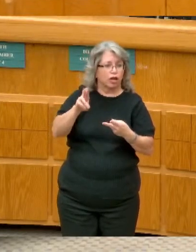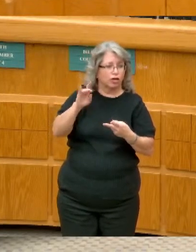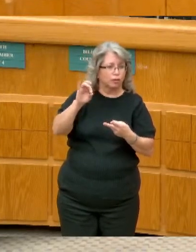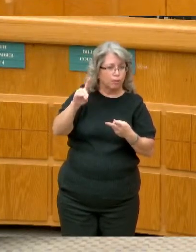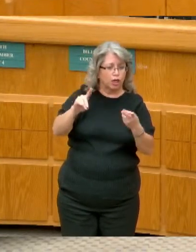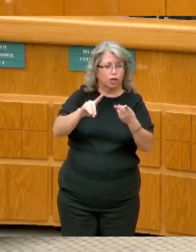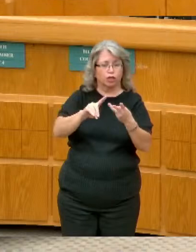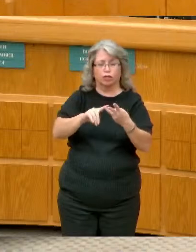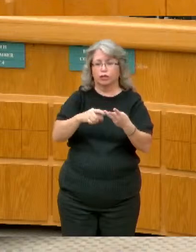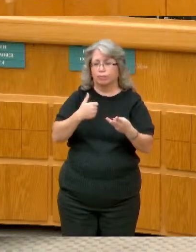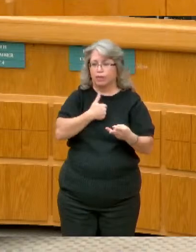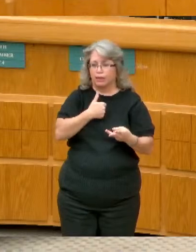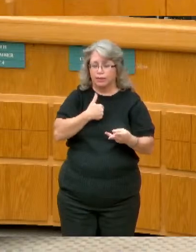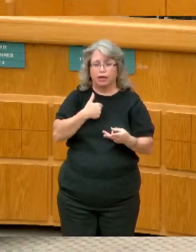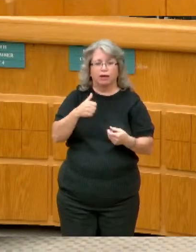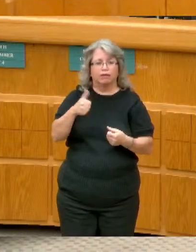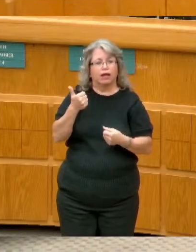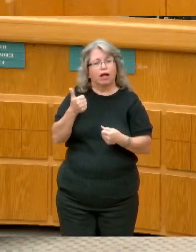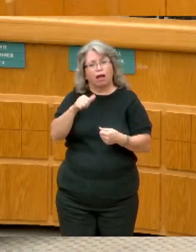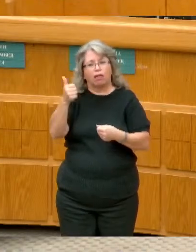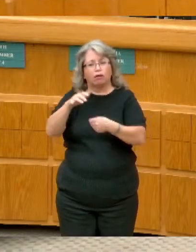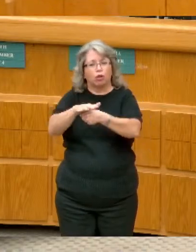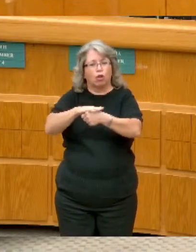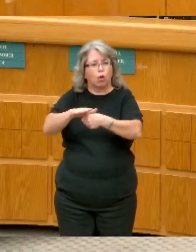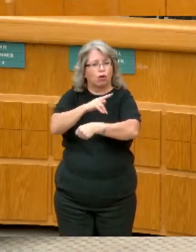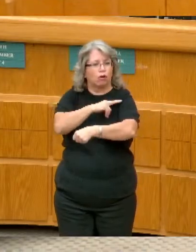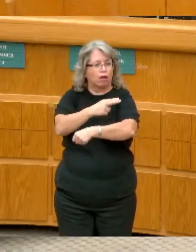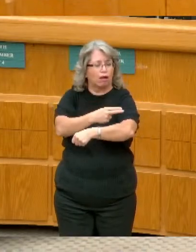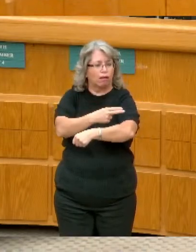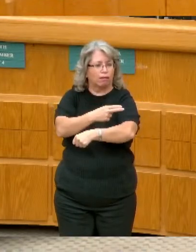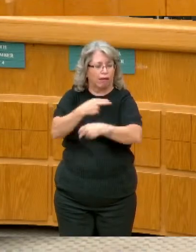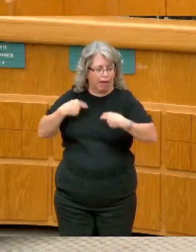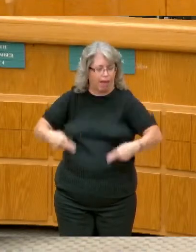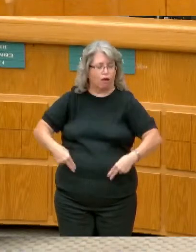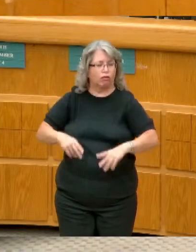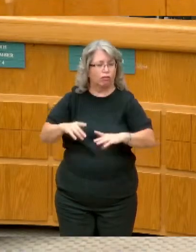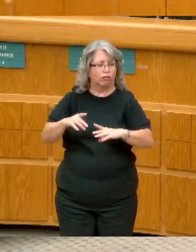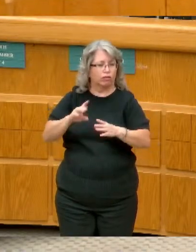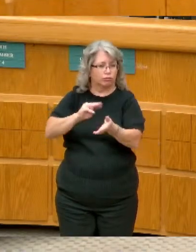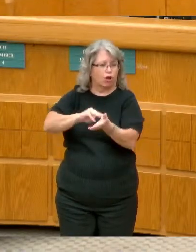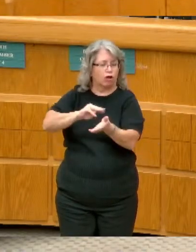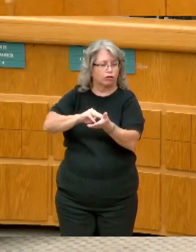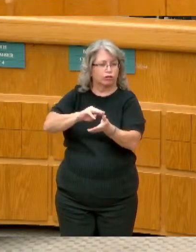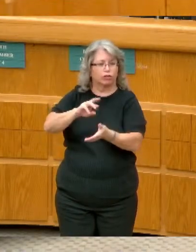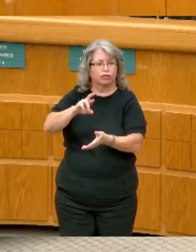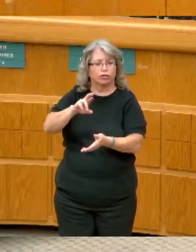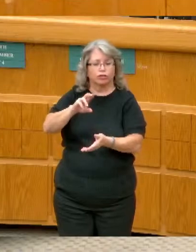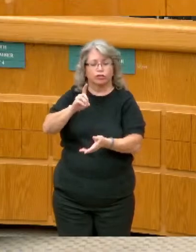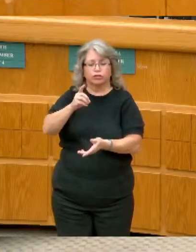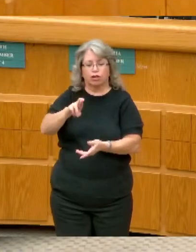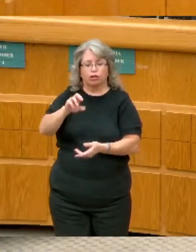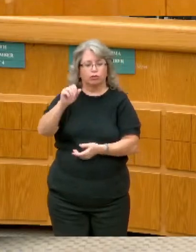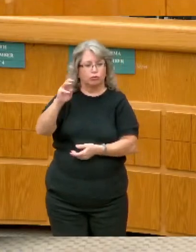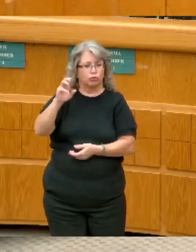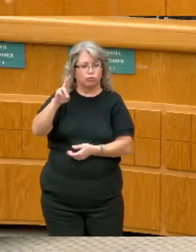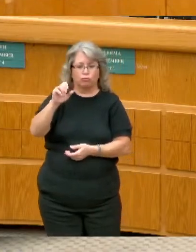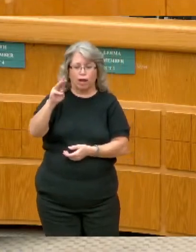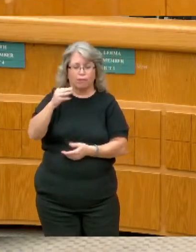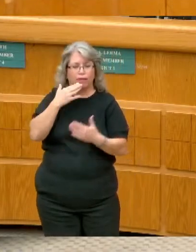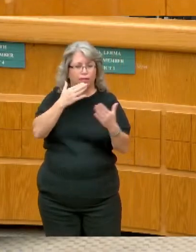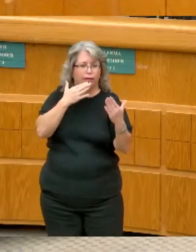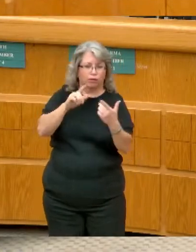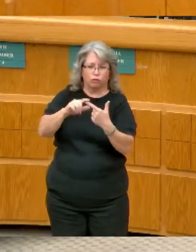and myself, and even our local health authority, Dr. Ramachandruni. So thank you to all of them. As always, stay